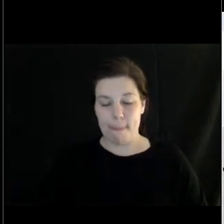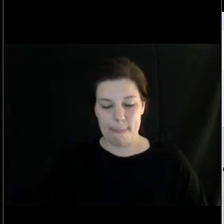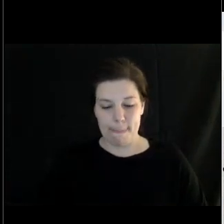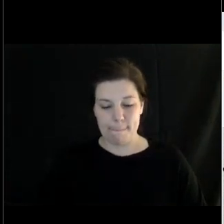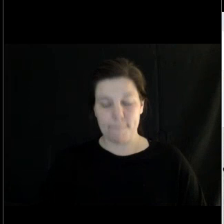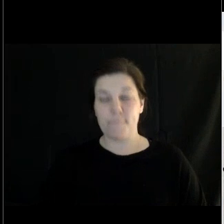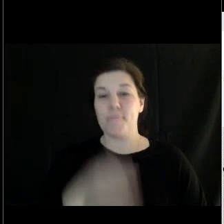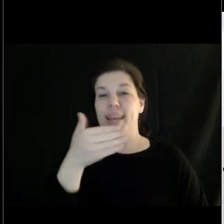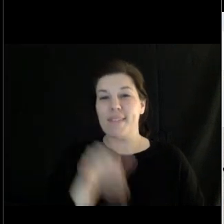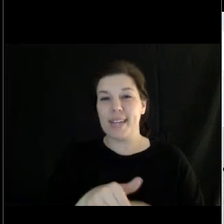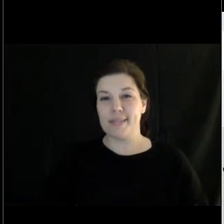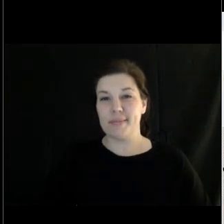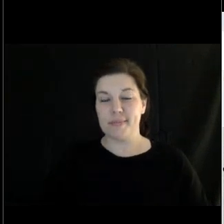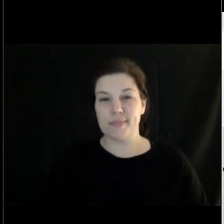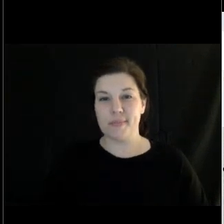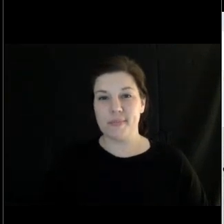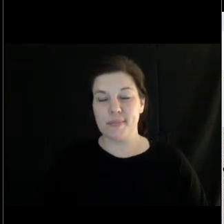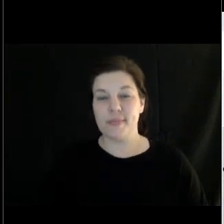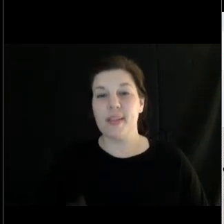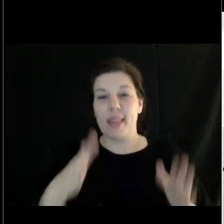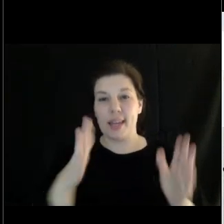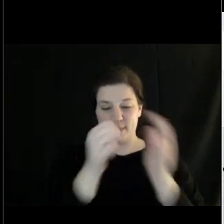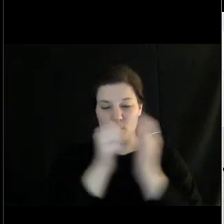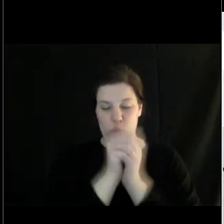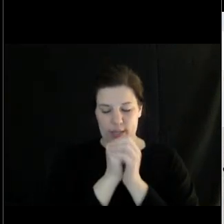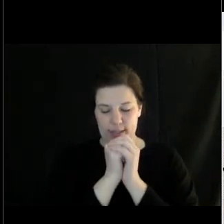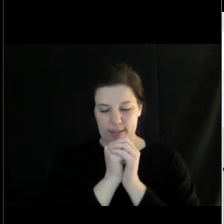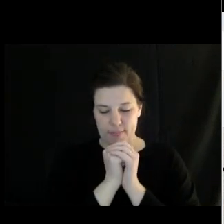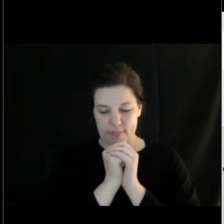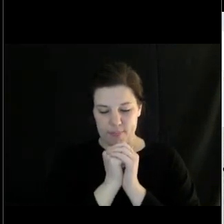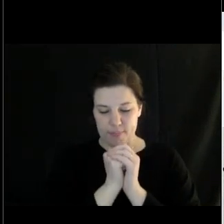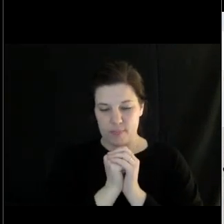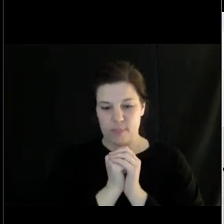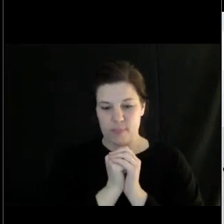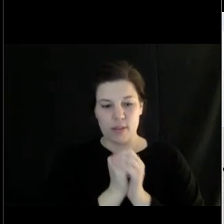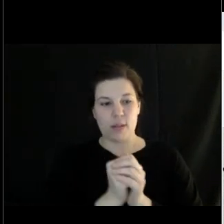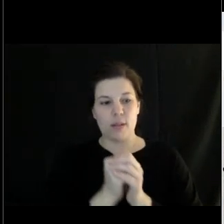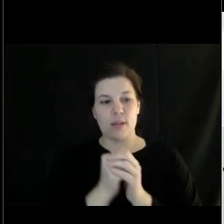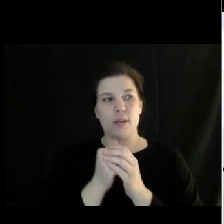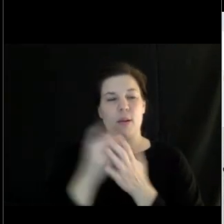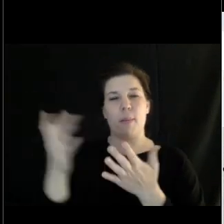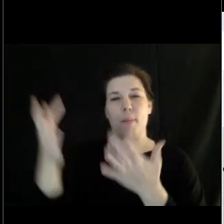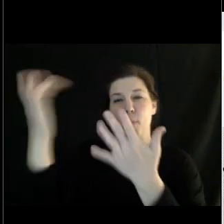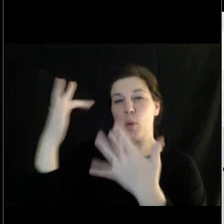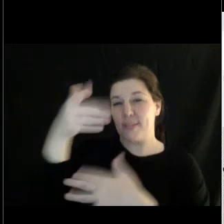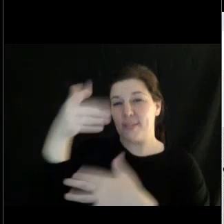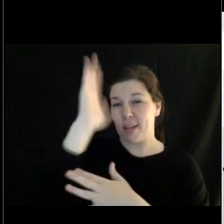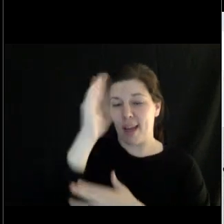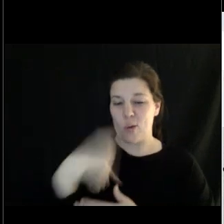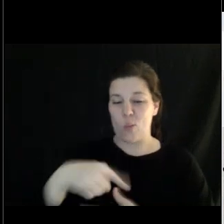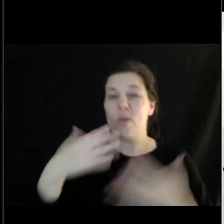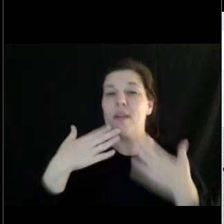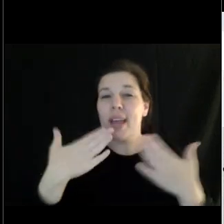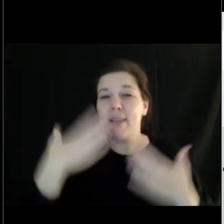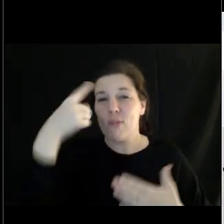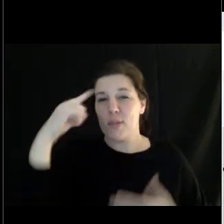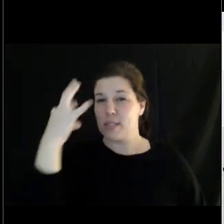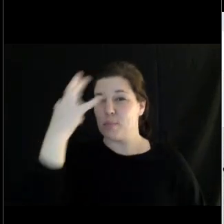Good evening. Let us pray. Merciful God, we are grateful for this